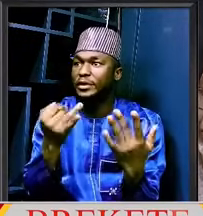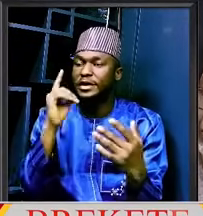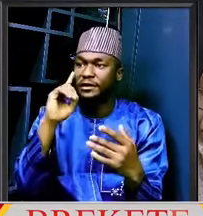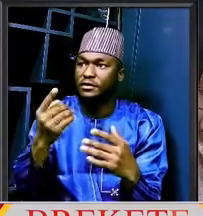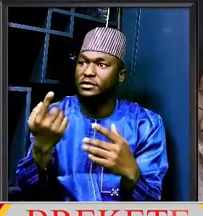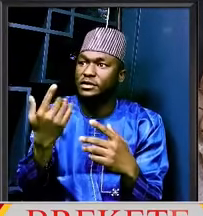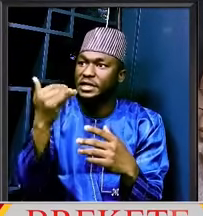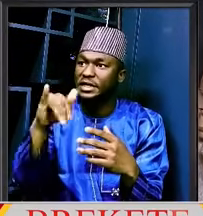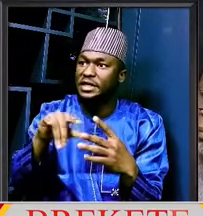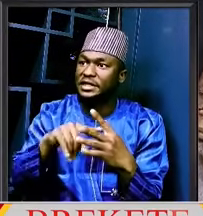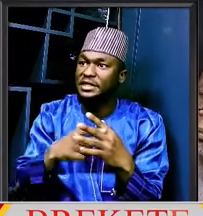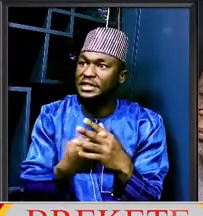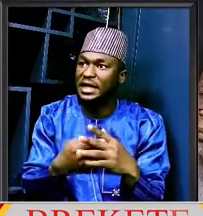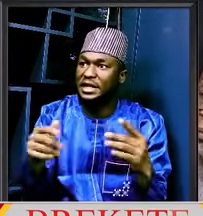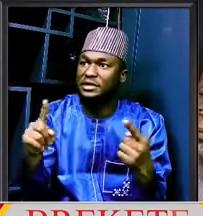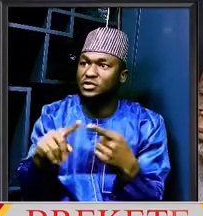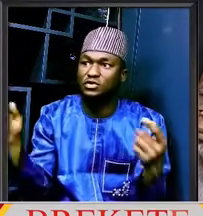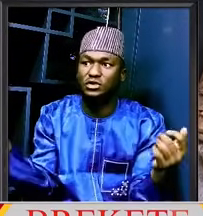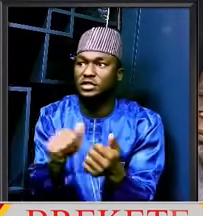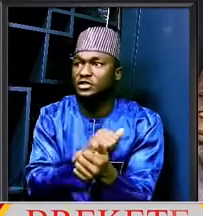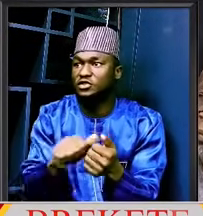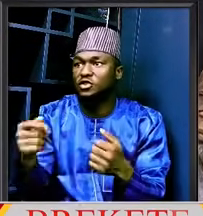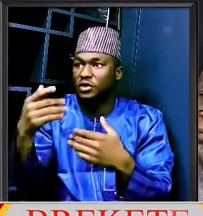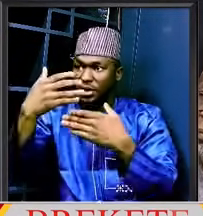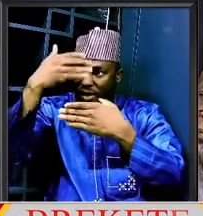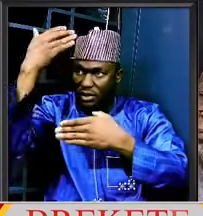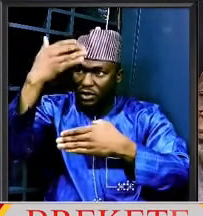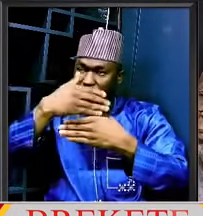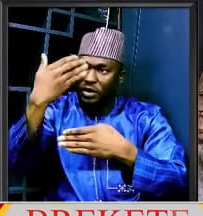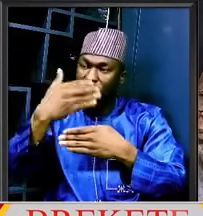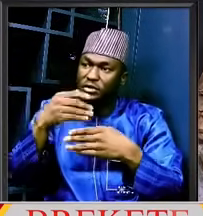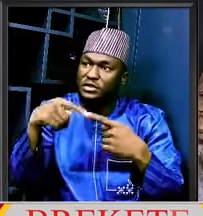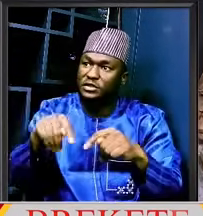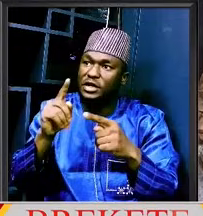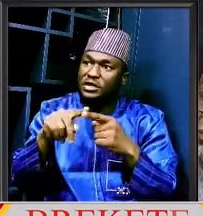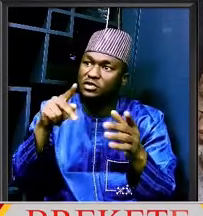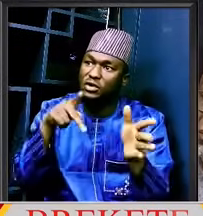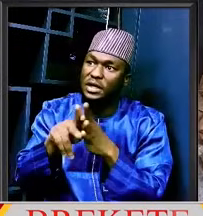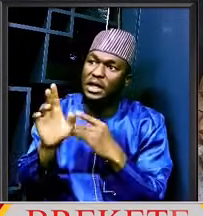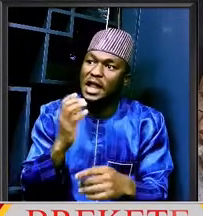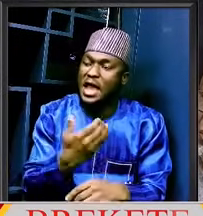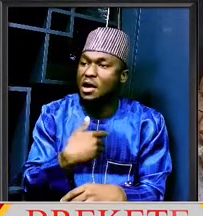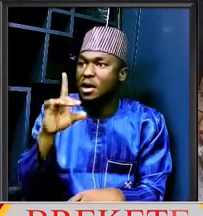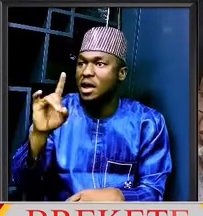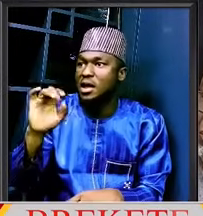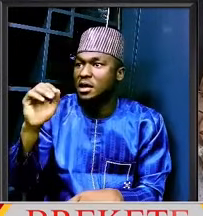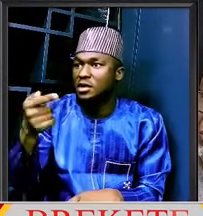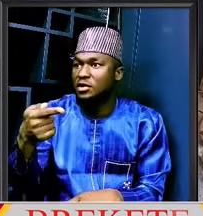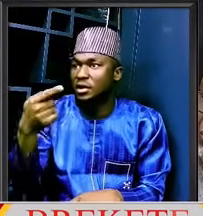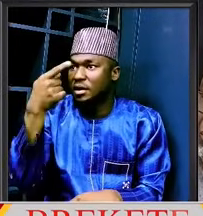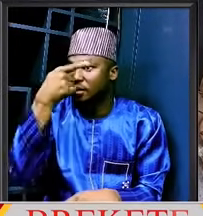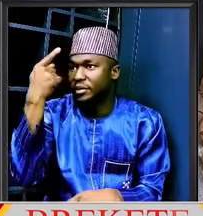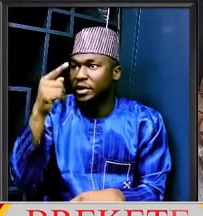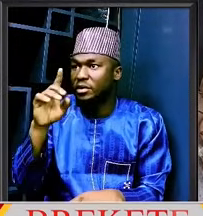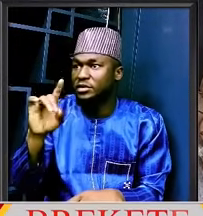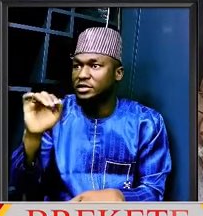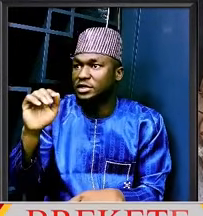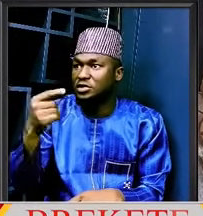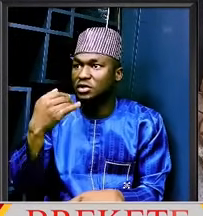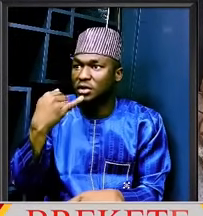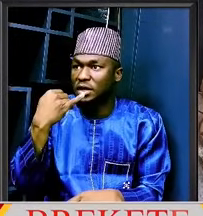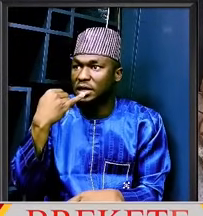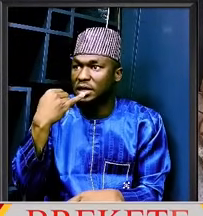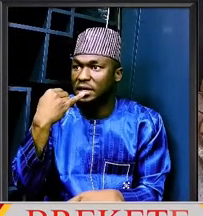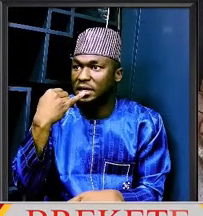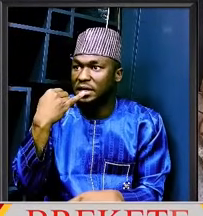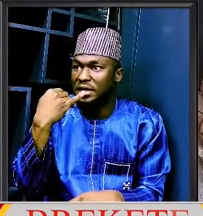house. That's us when the house. They started destroying windows, trying to kill our dog. Because the dog is an aggressive dog,